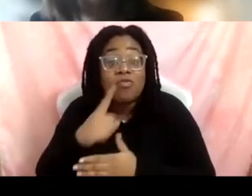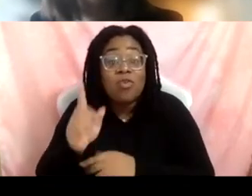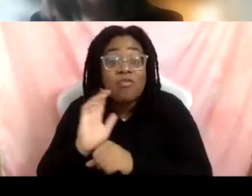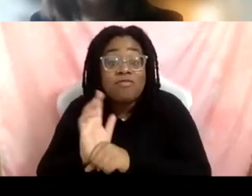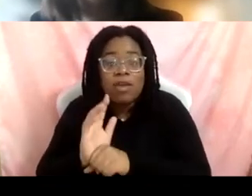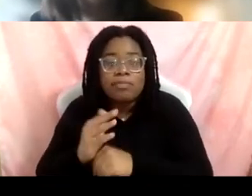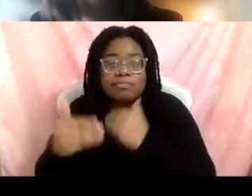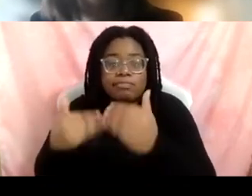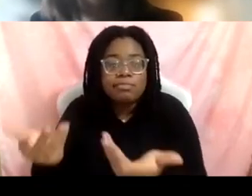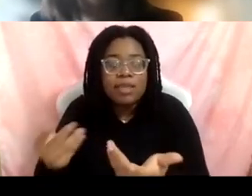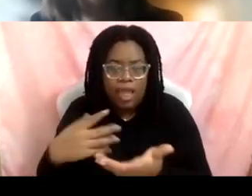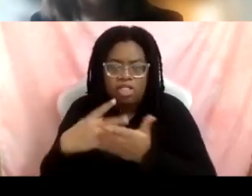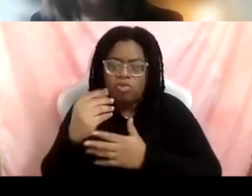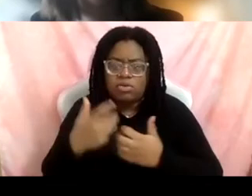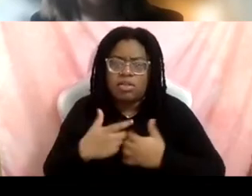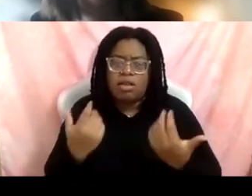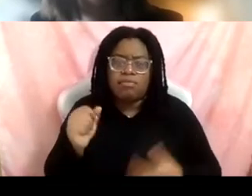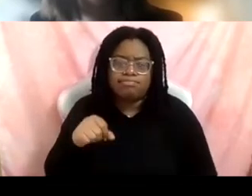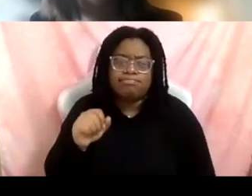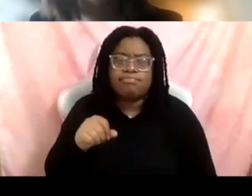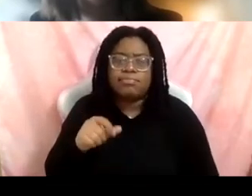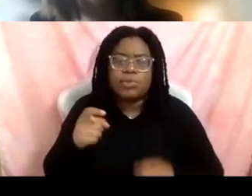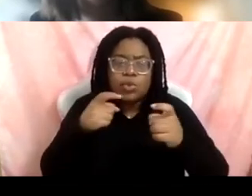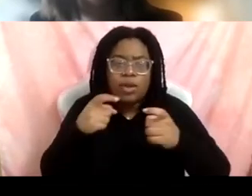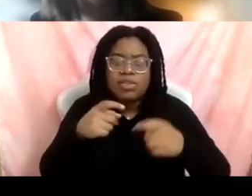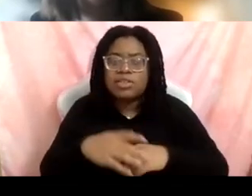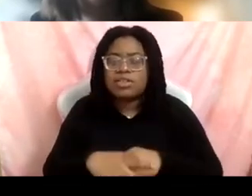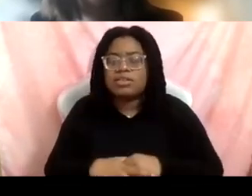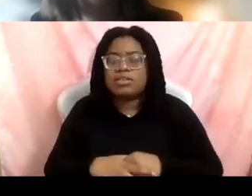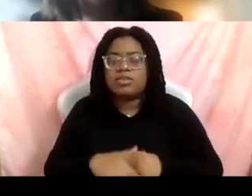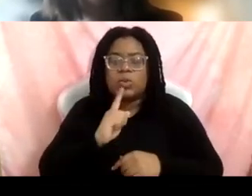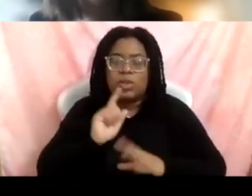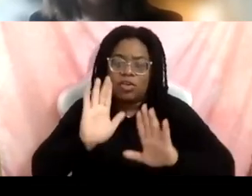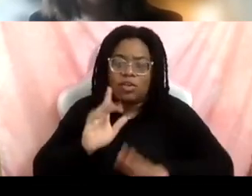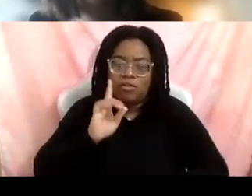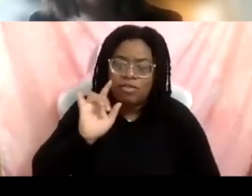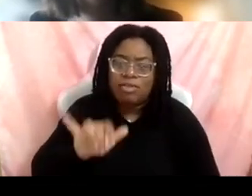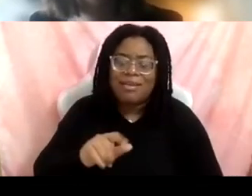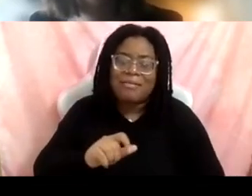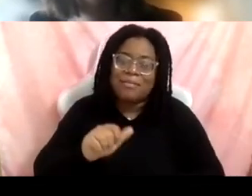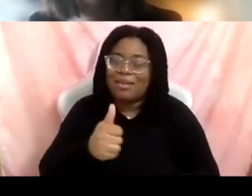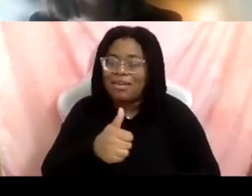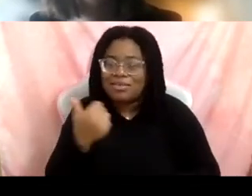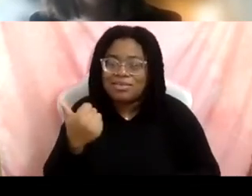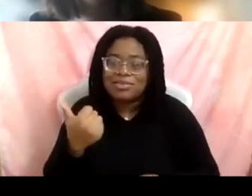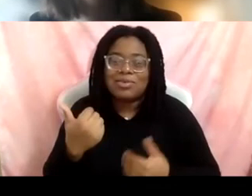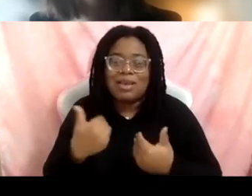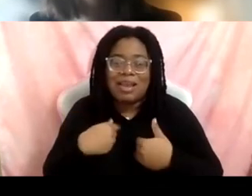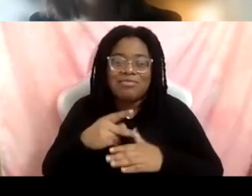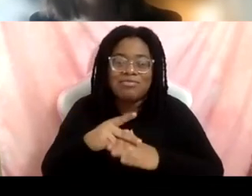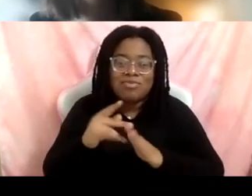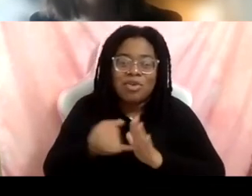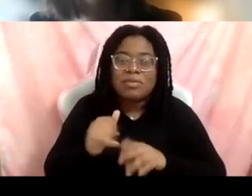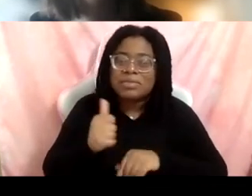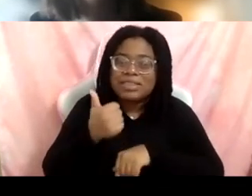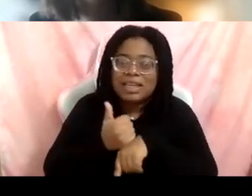film. I mean, I learned a lot about directing, and I'm grateful for that. But I also think there's programs set up to